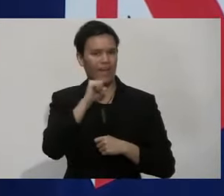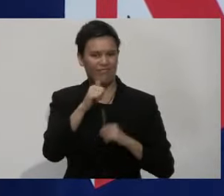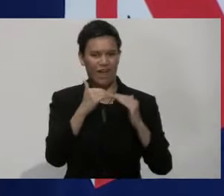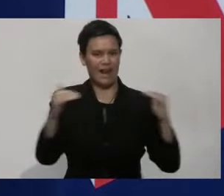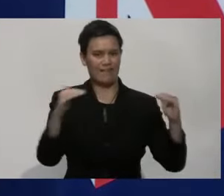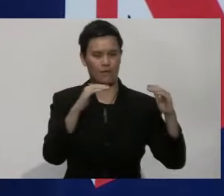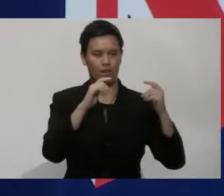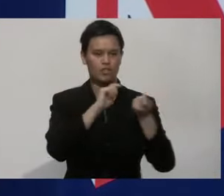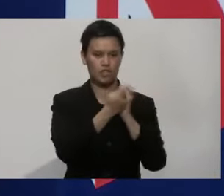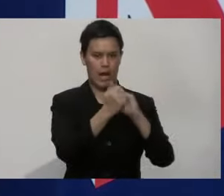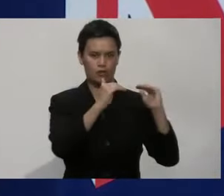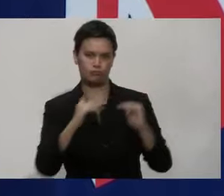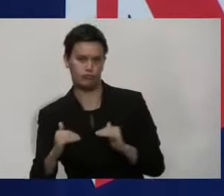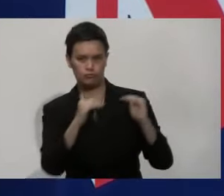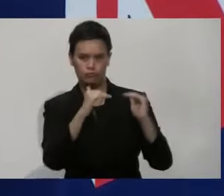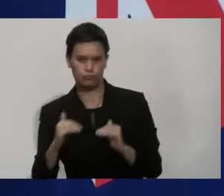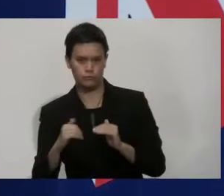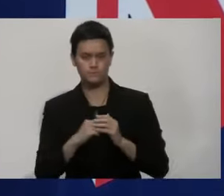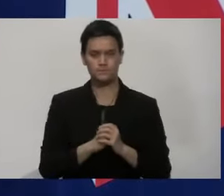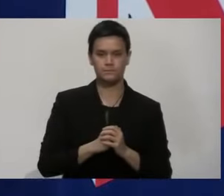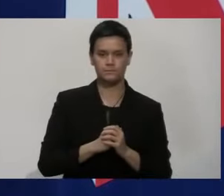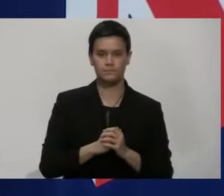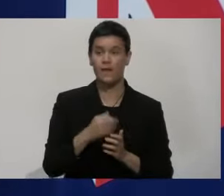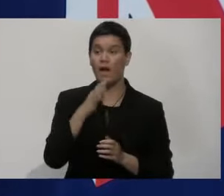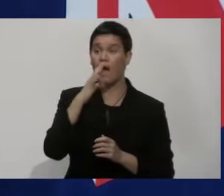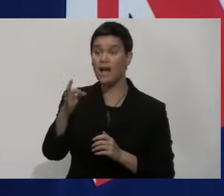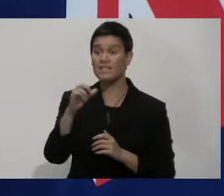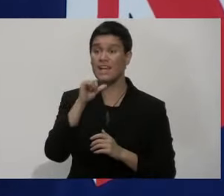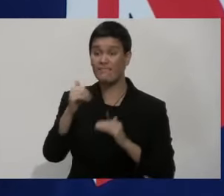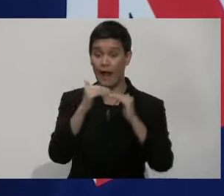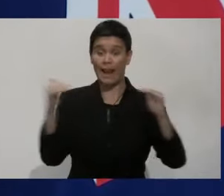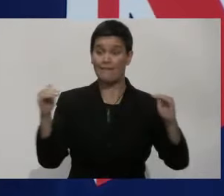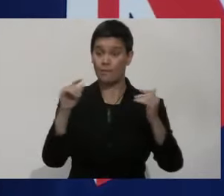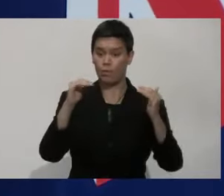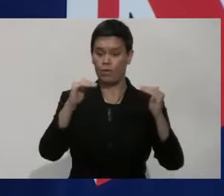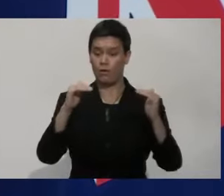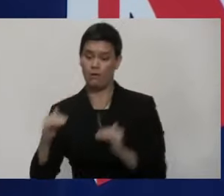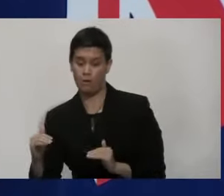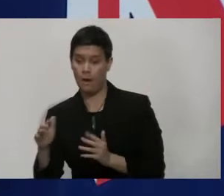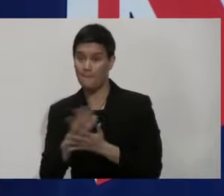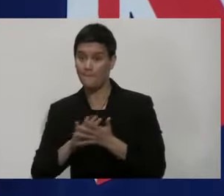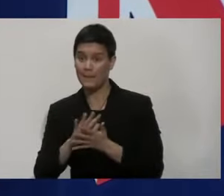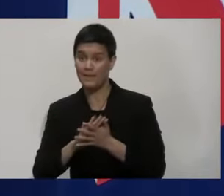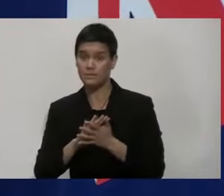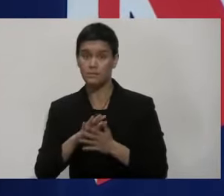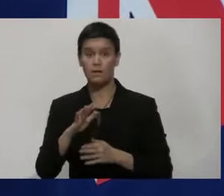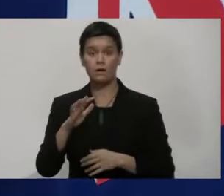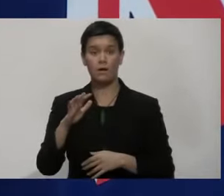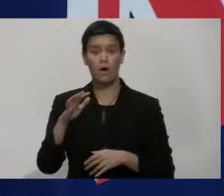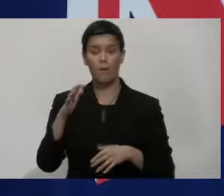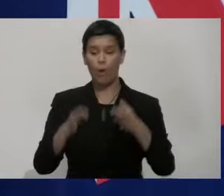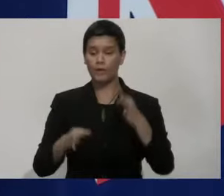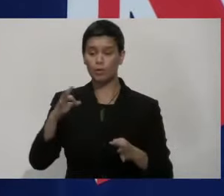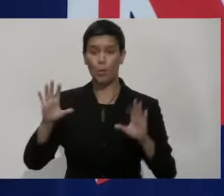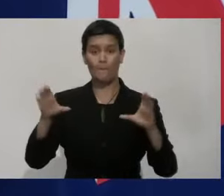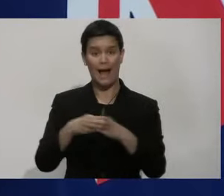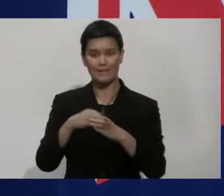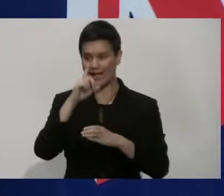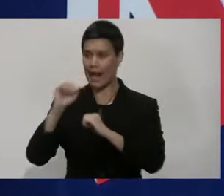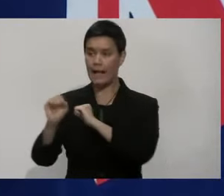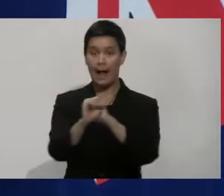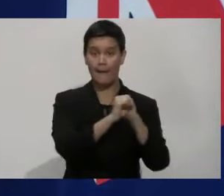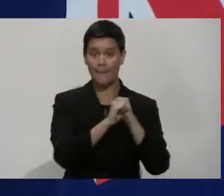Level 2 would mean campaigning for all parties again? Well, some parties are making the decision to operate in other parts of the country. Ultimately, it's a call for